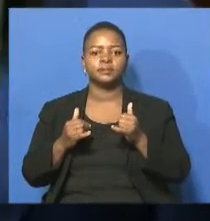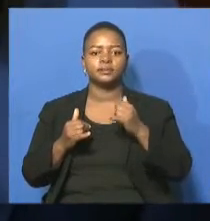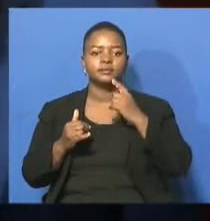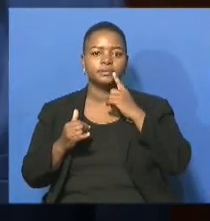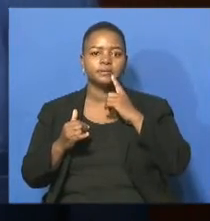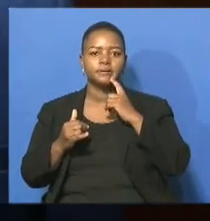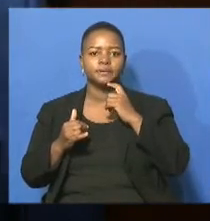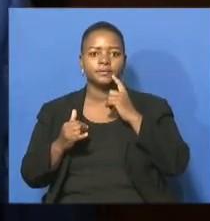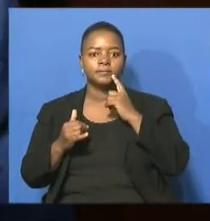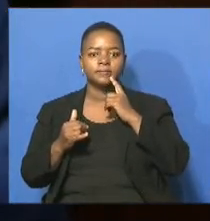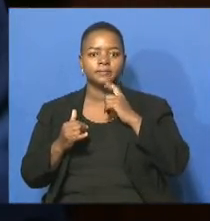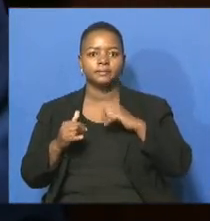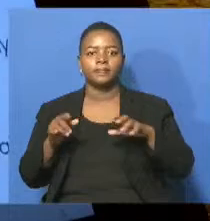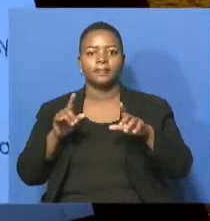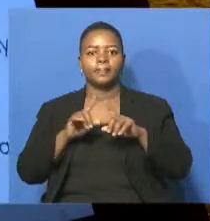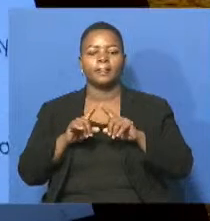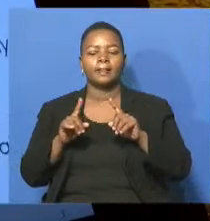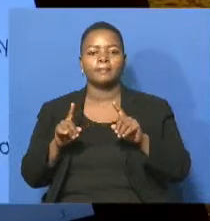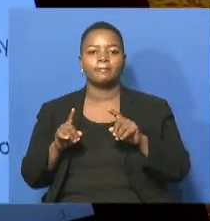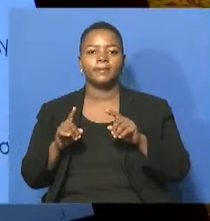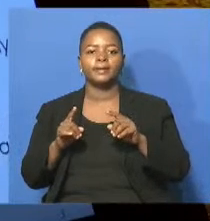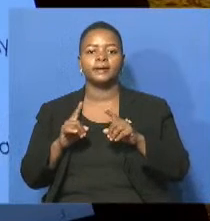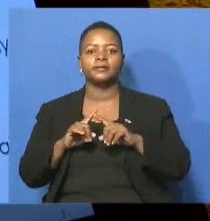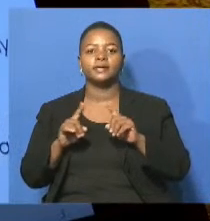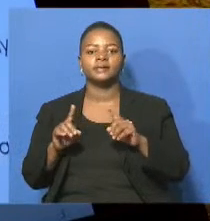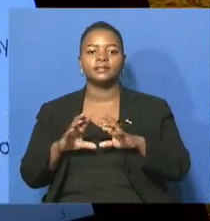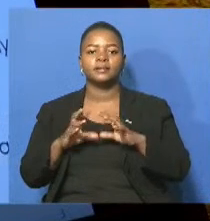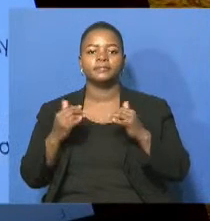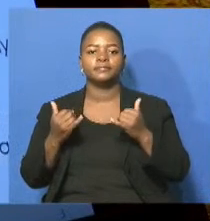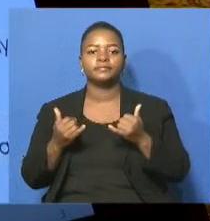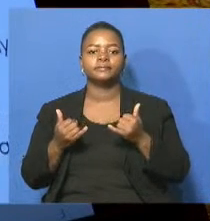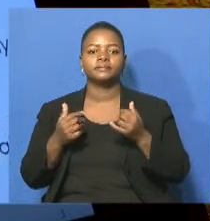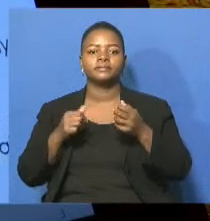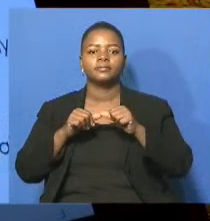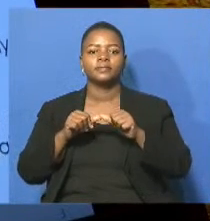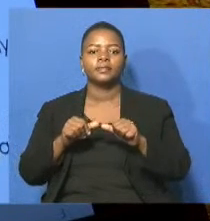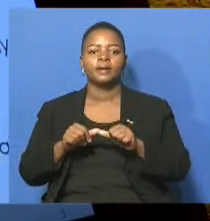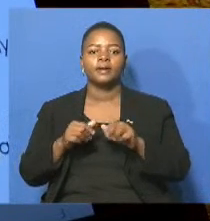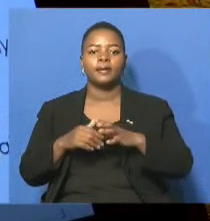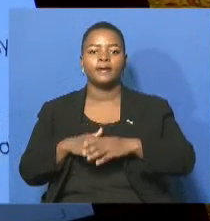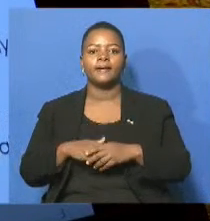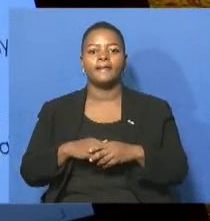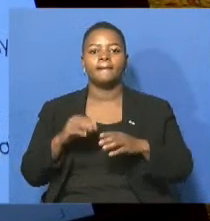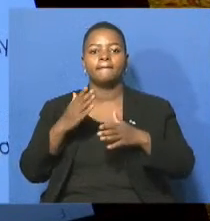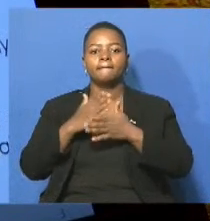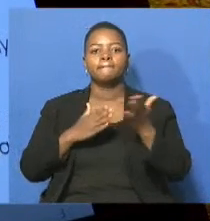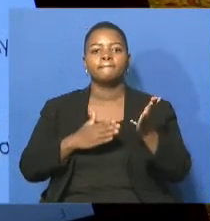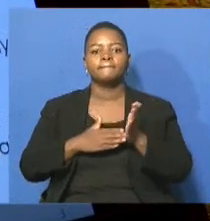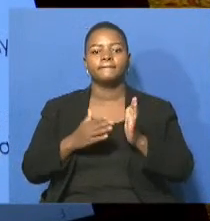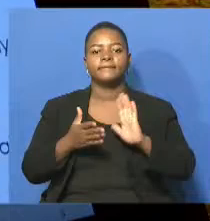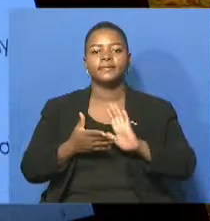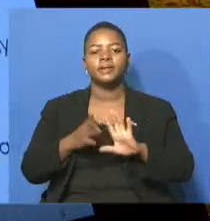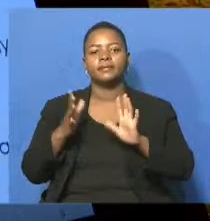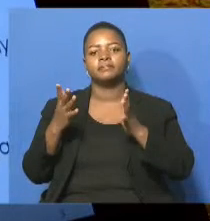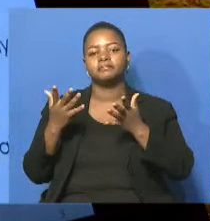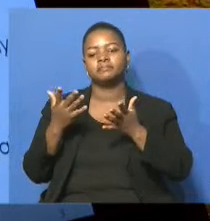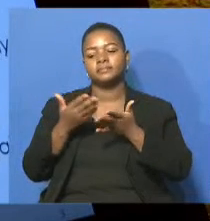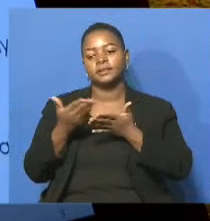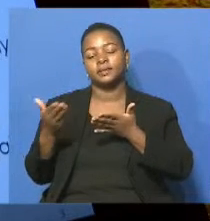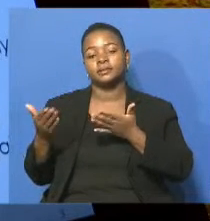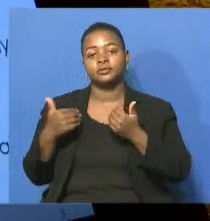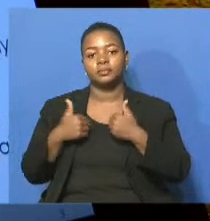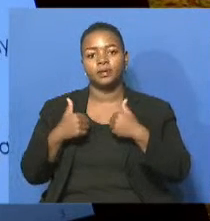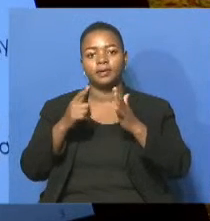long-term perspective. That is use of certain blueprints that we have.